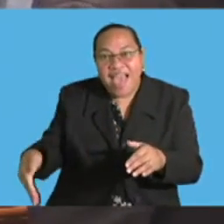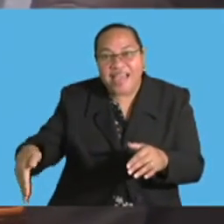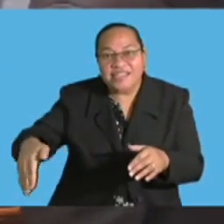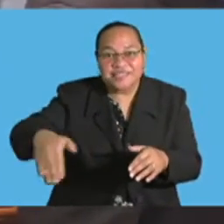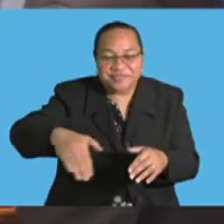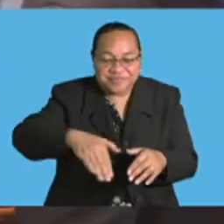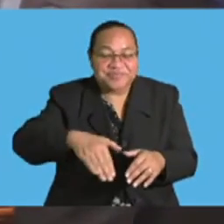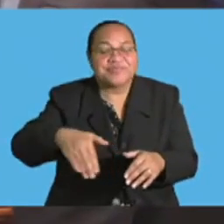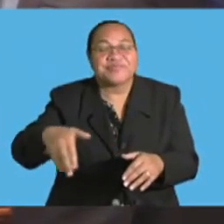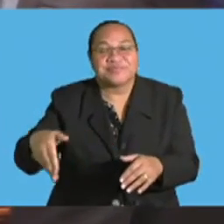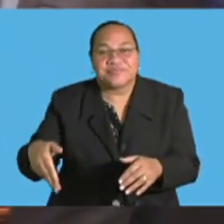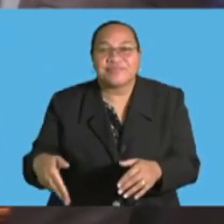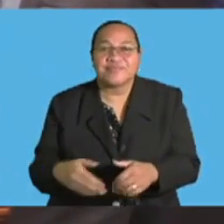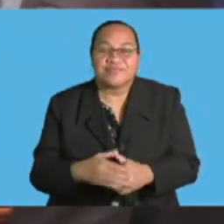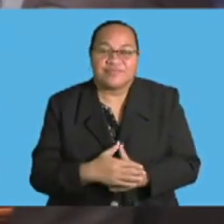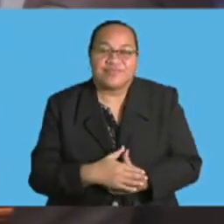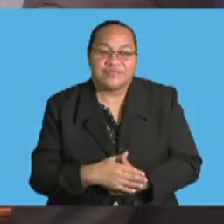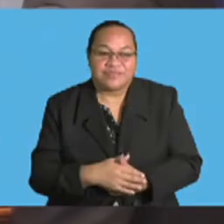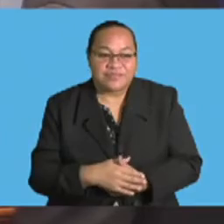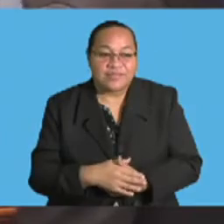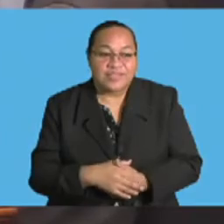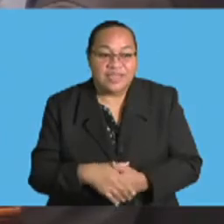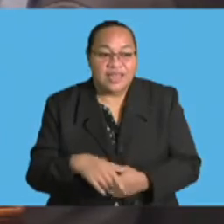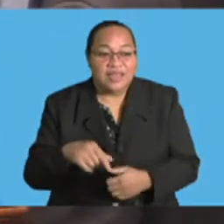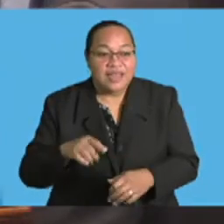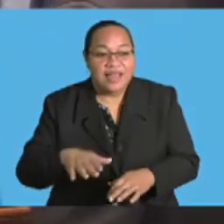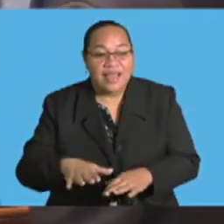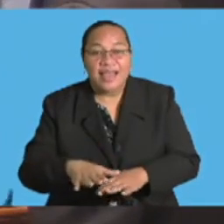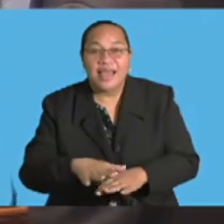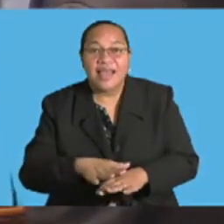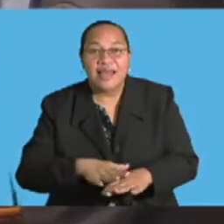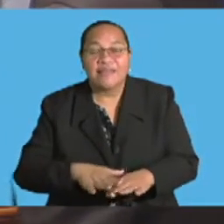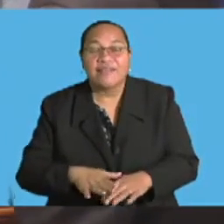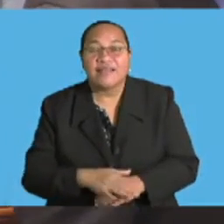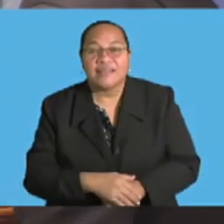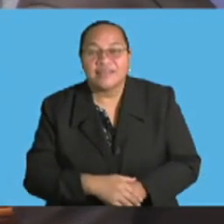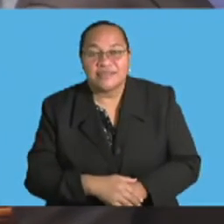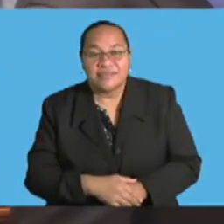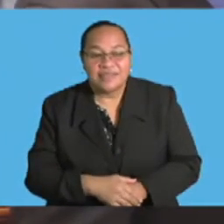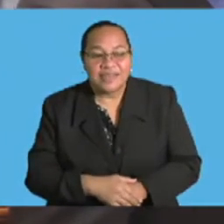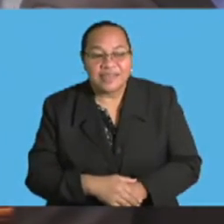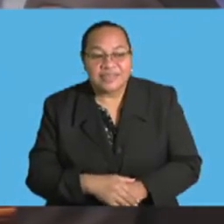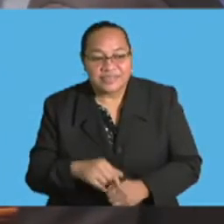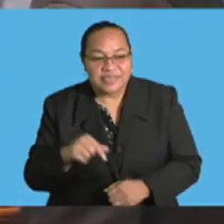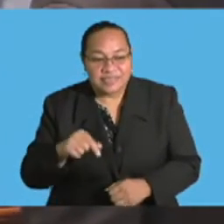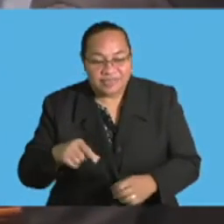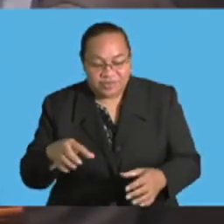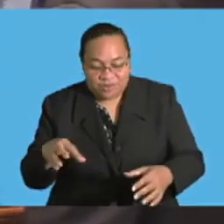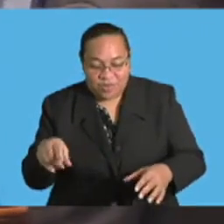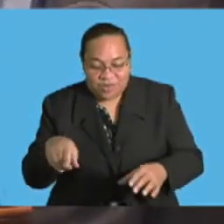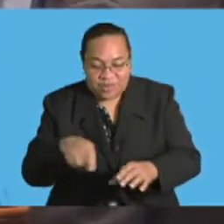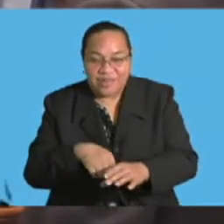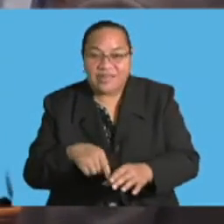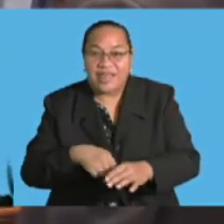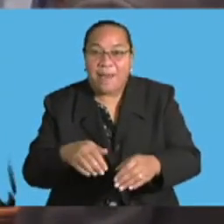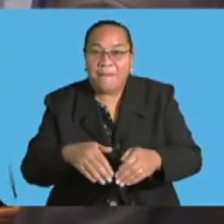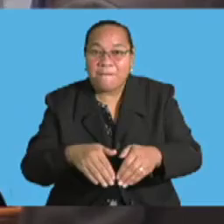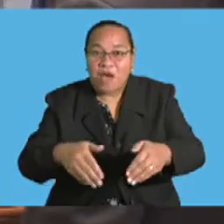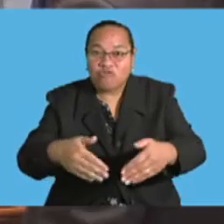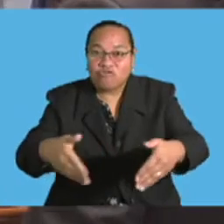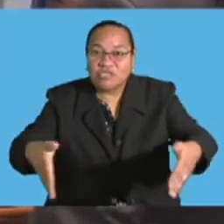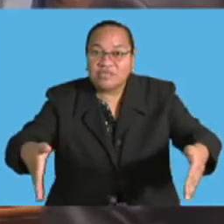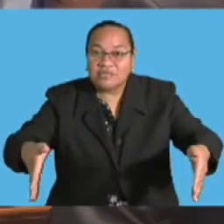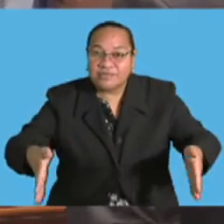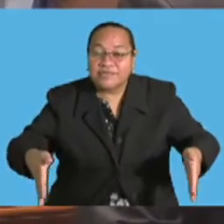So this area is within that boundary, and thus it